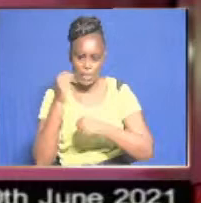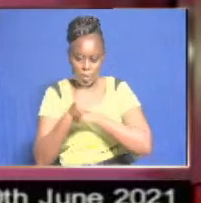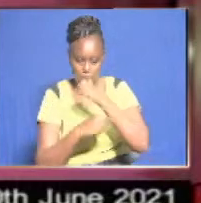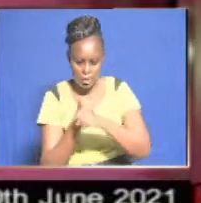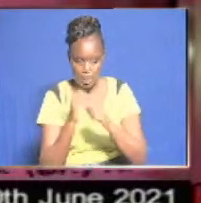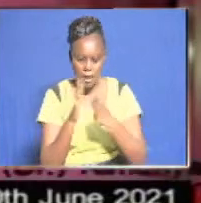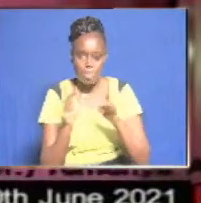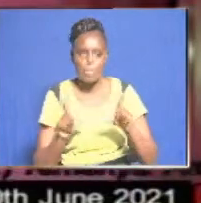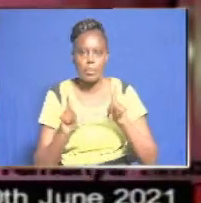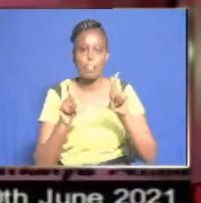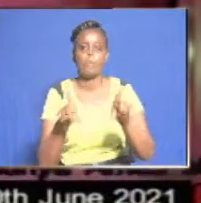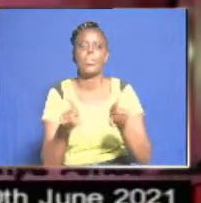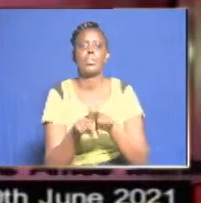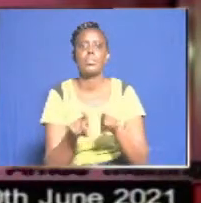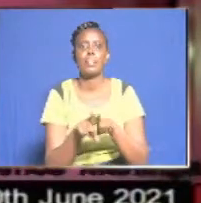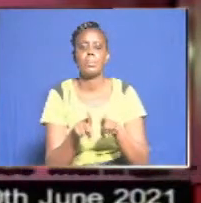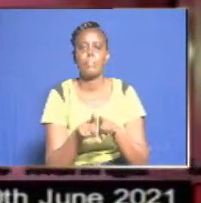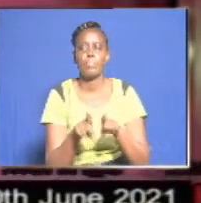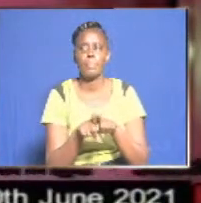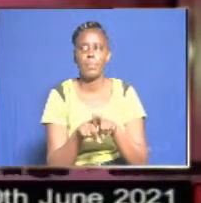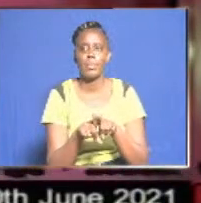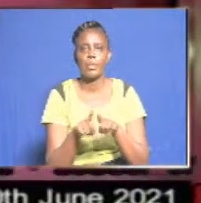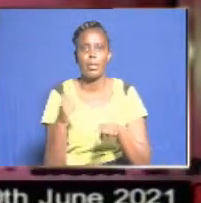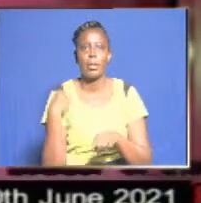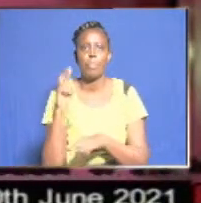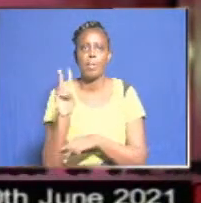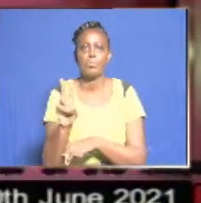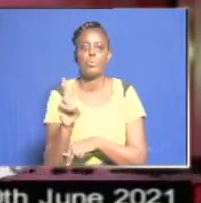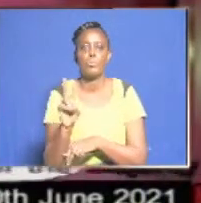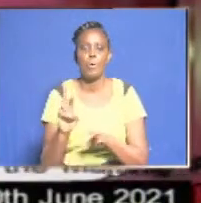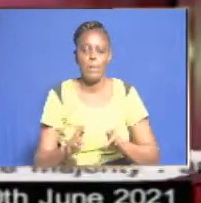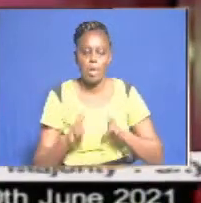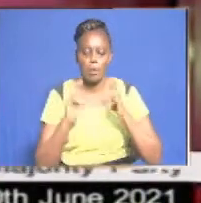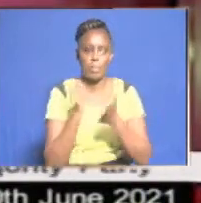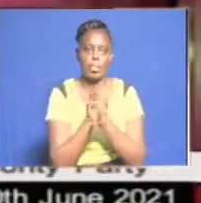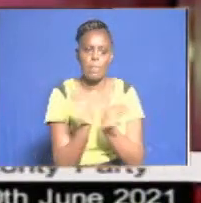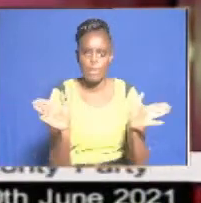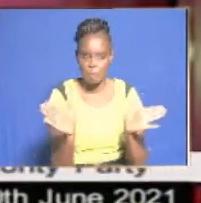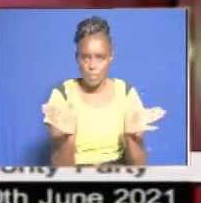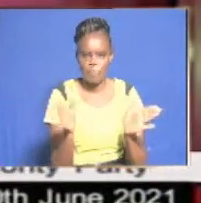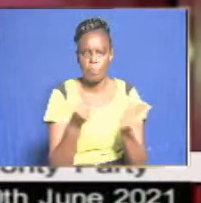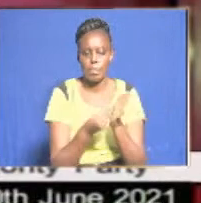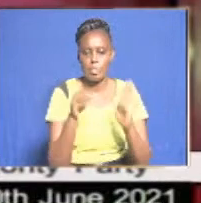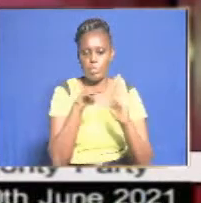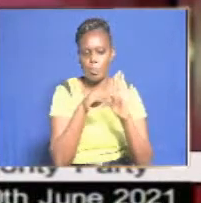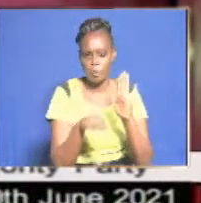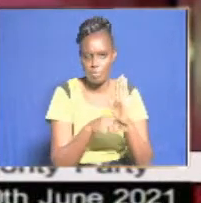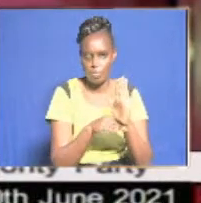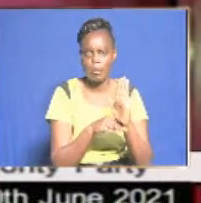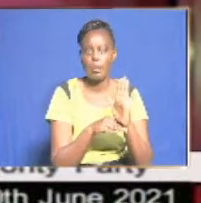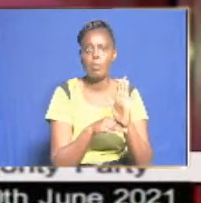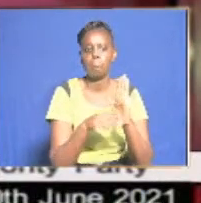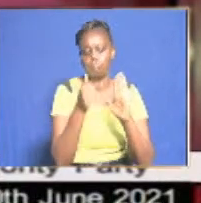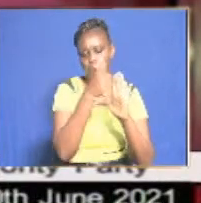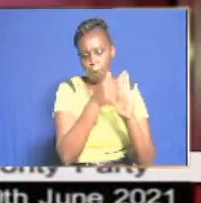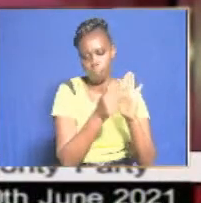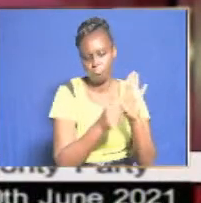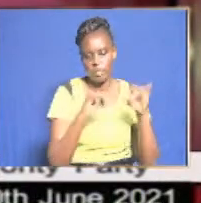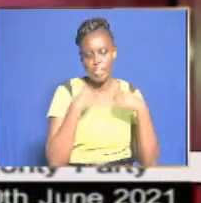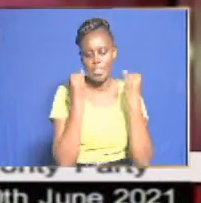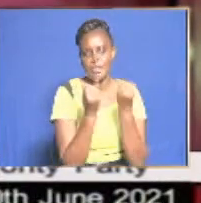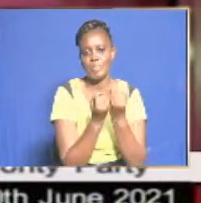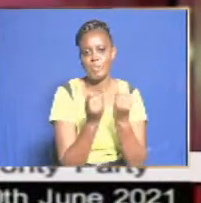the certificates therein. Number two, the reports of the Auditor General and financial statements in respect to the following